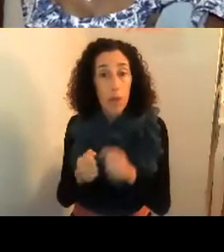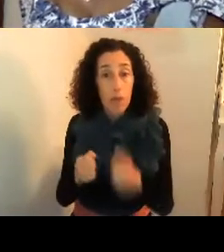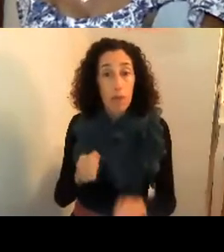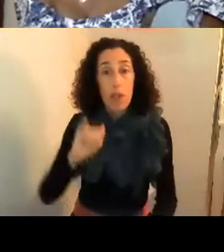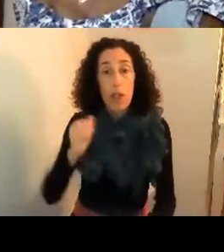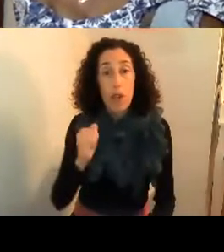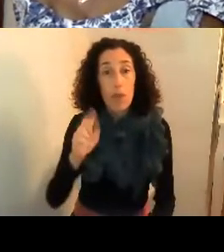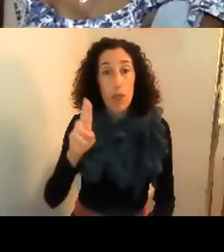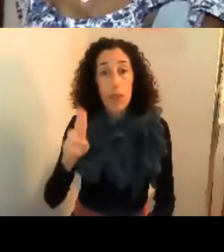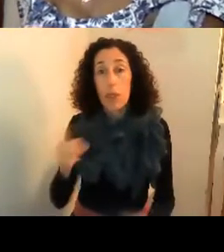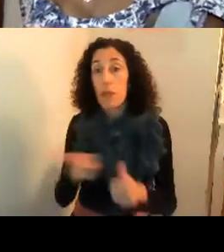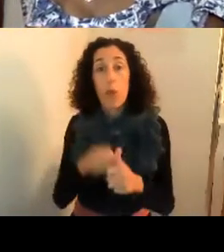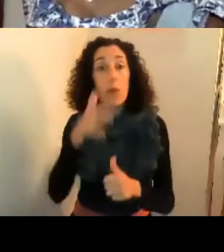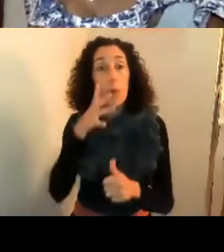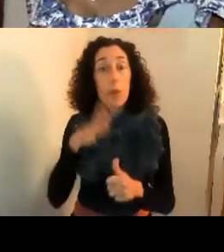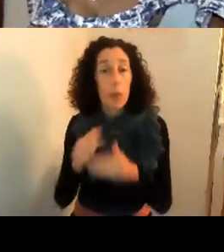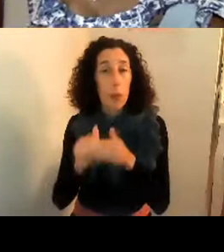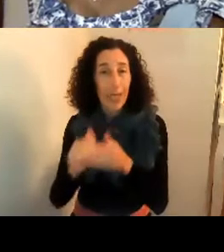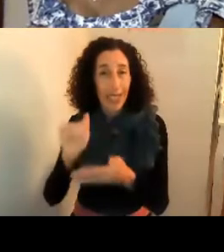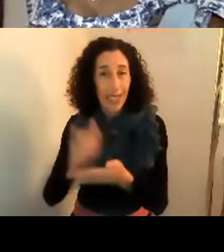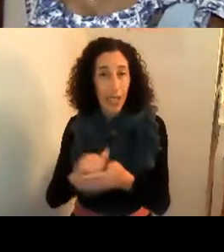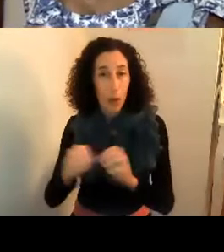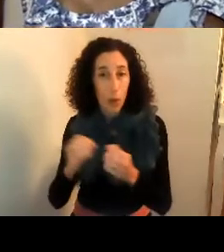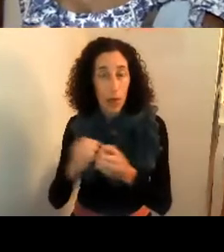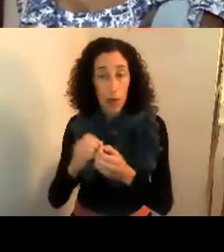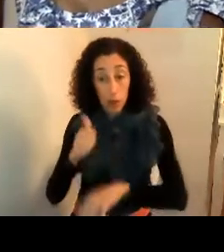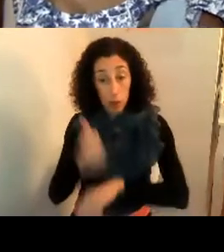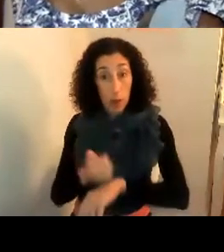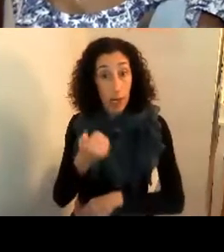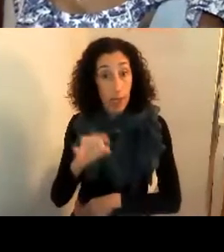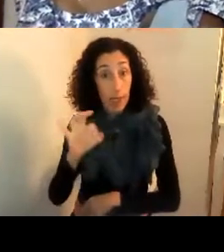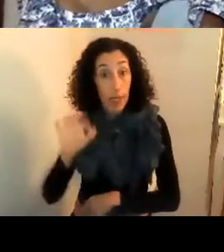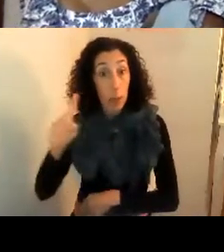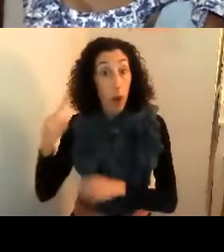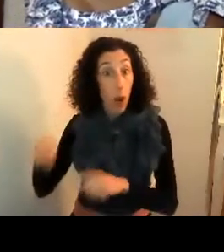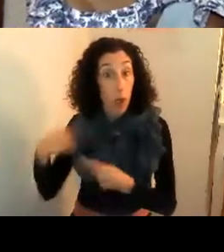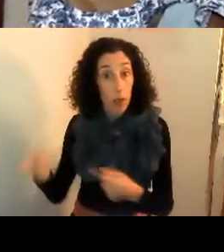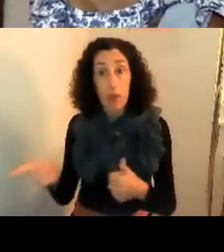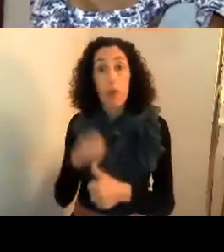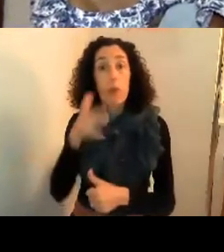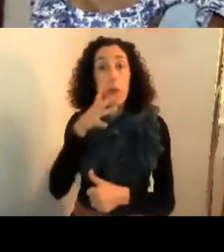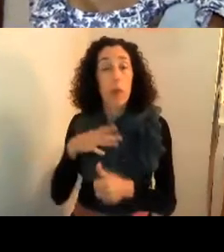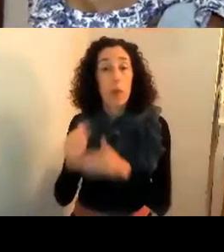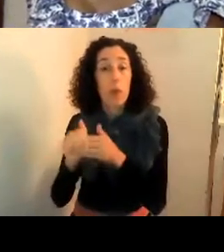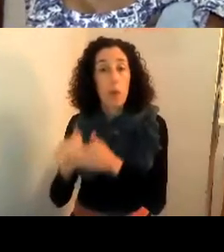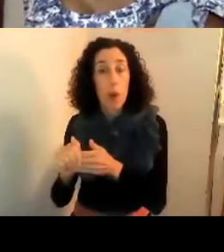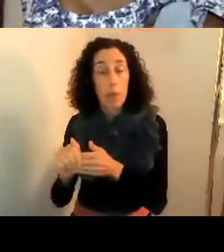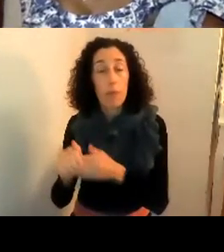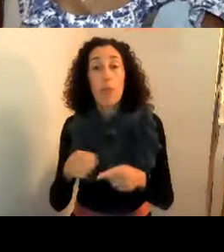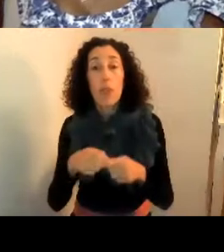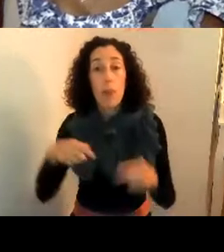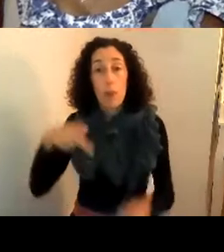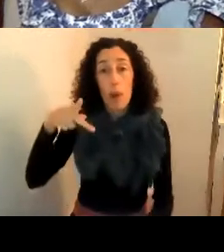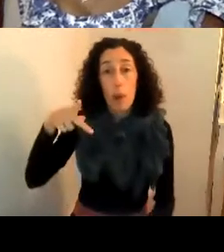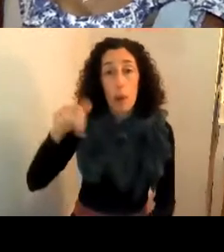lead the organization since its founding in 1991. She came to the workshop from Pen America, where she served as